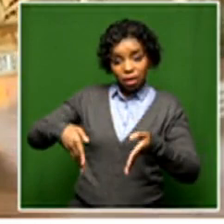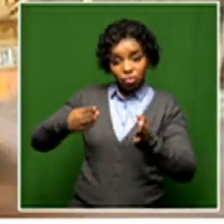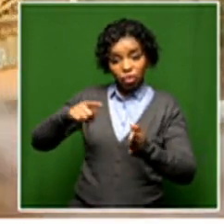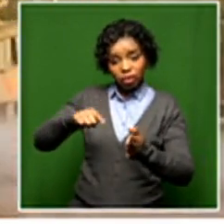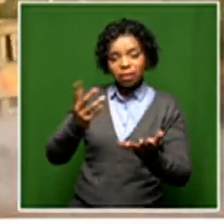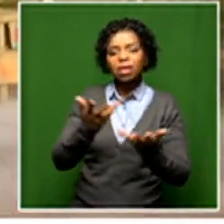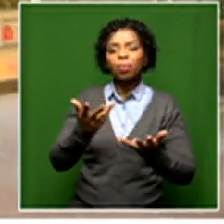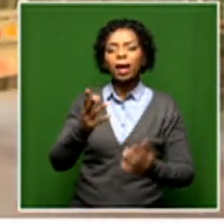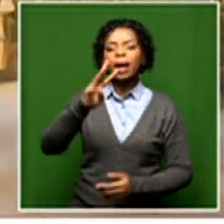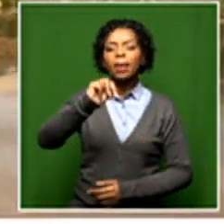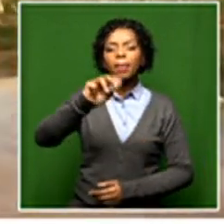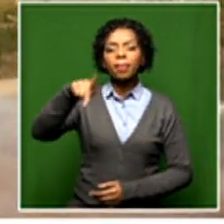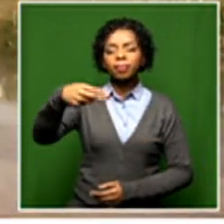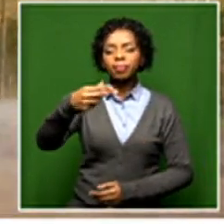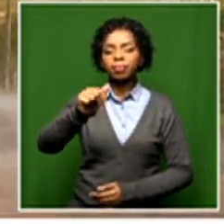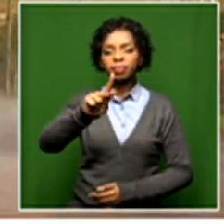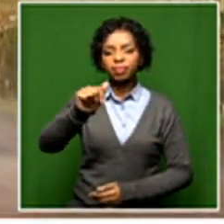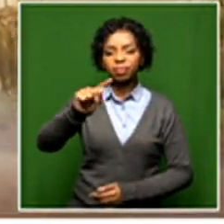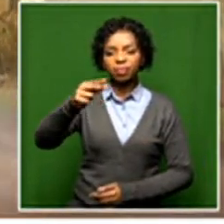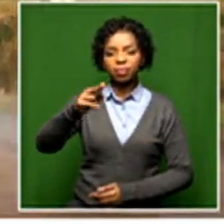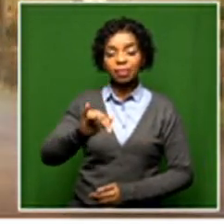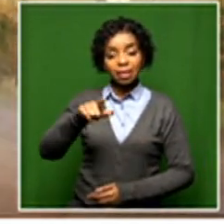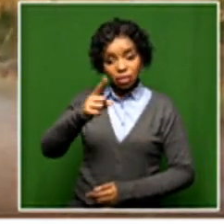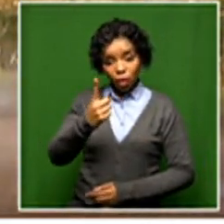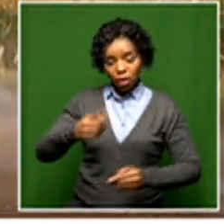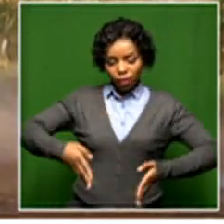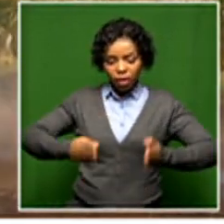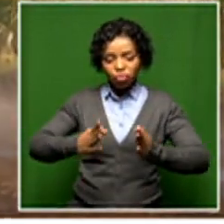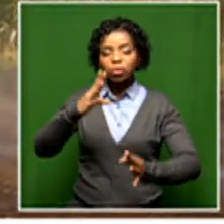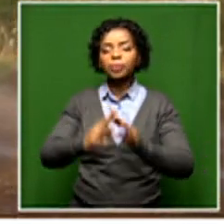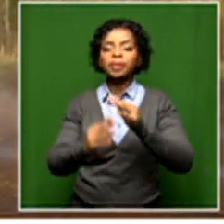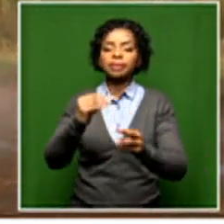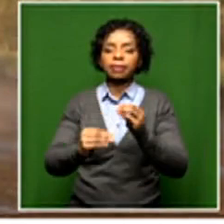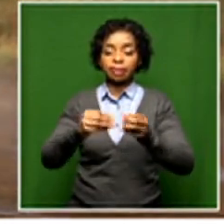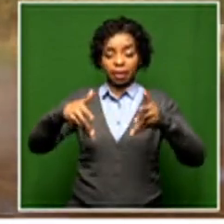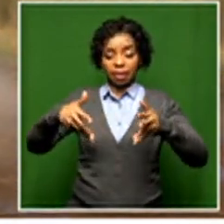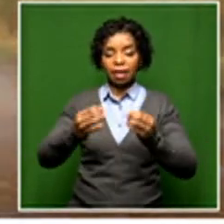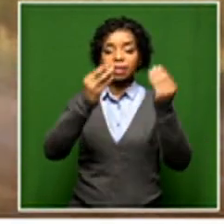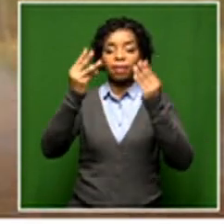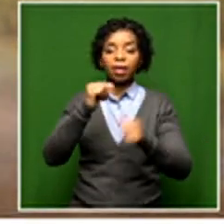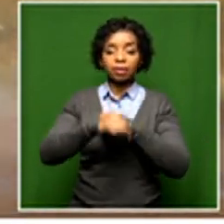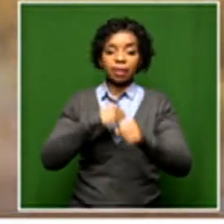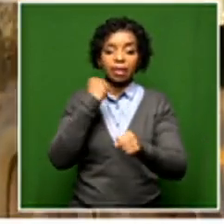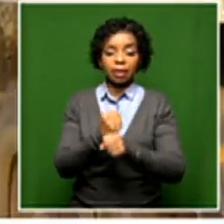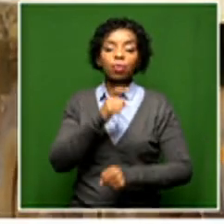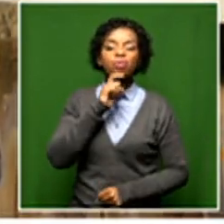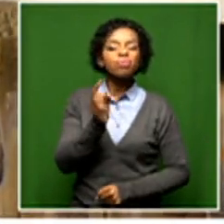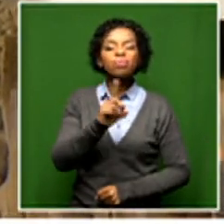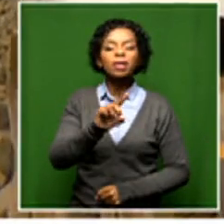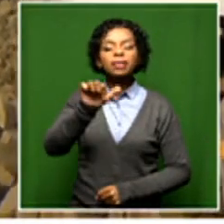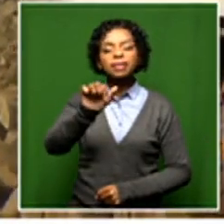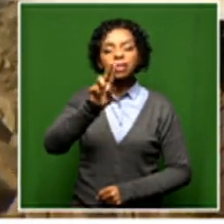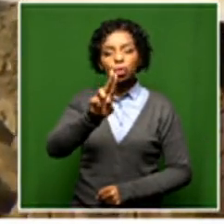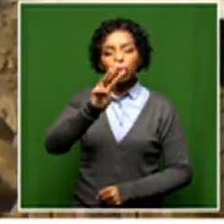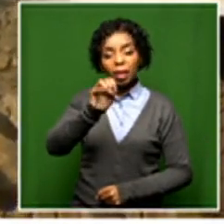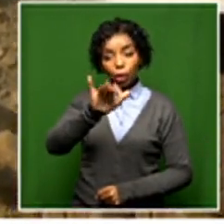access road. It's the one of the roads that we are constructing in this financial year, in this 62 million. The money that is